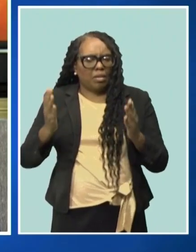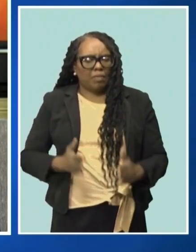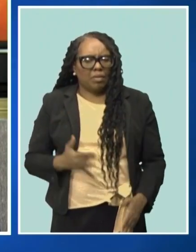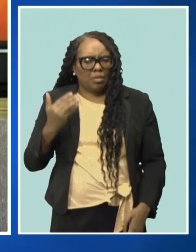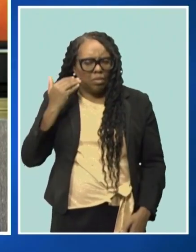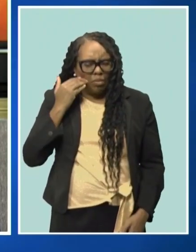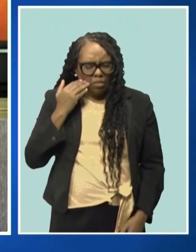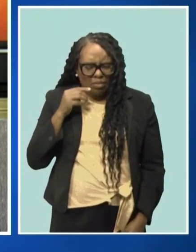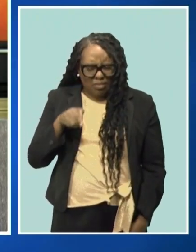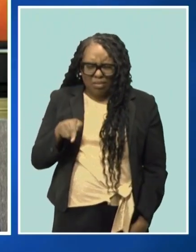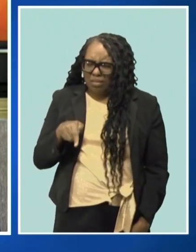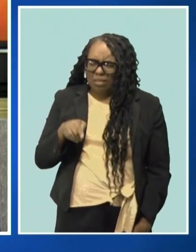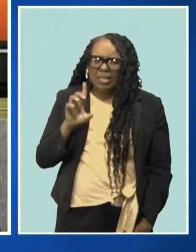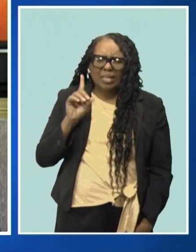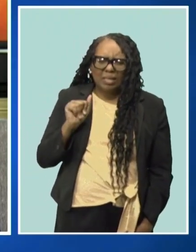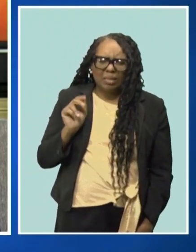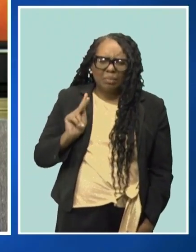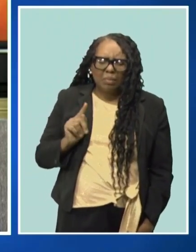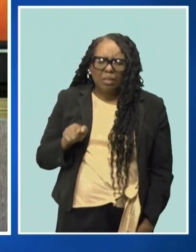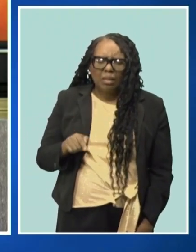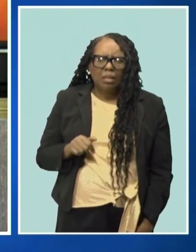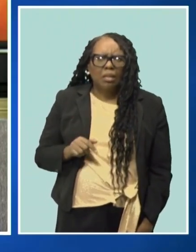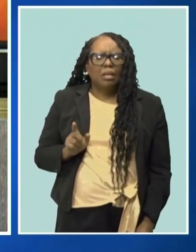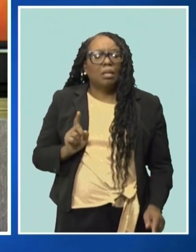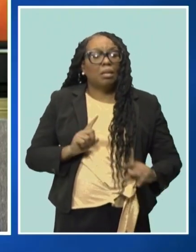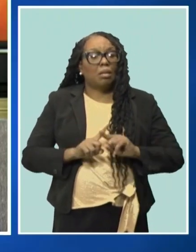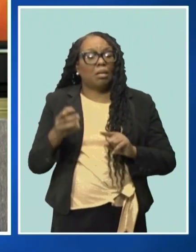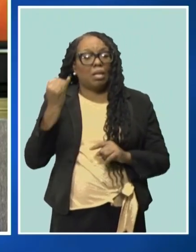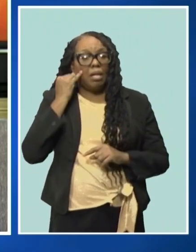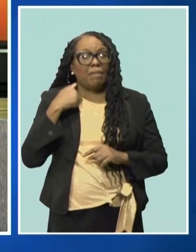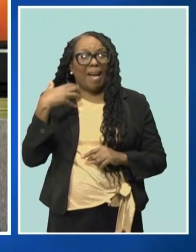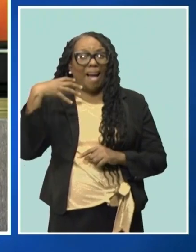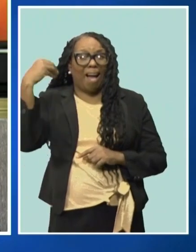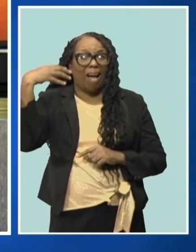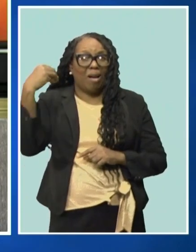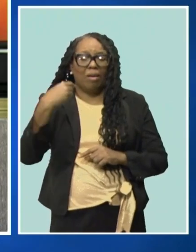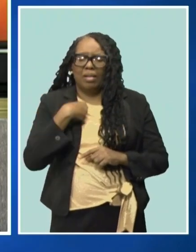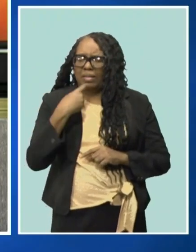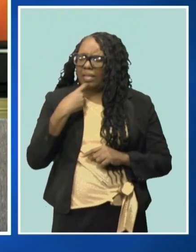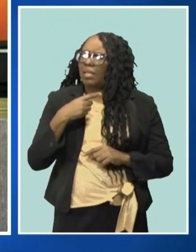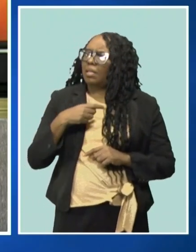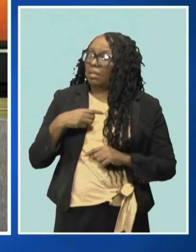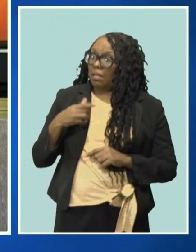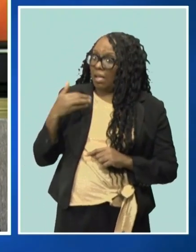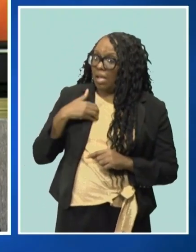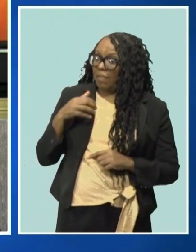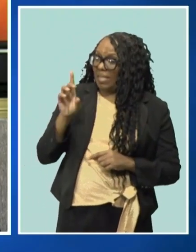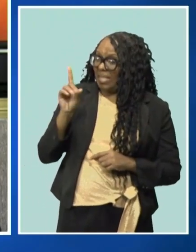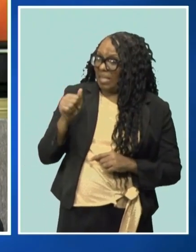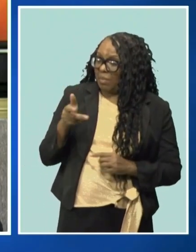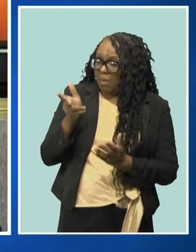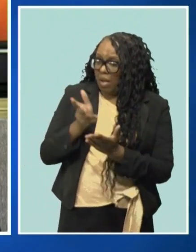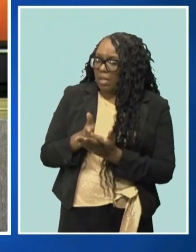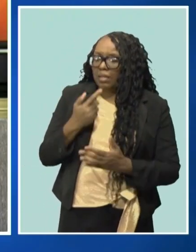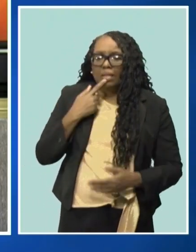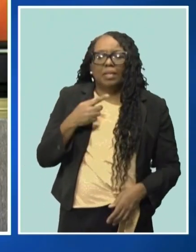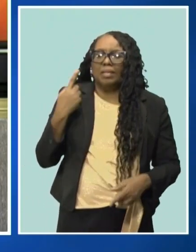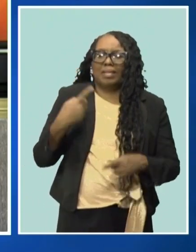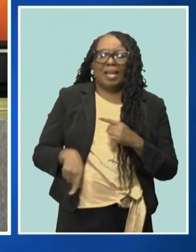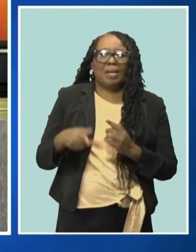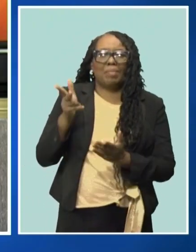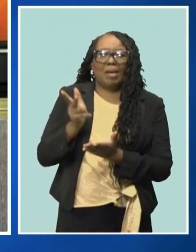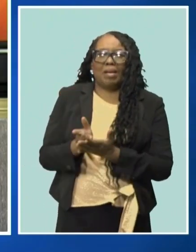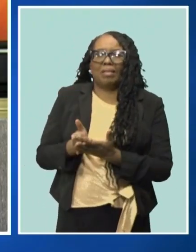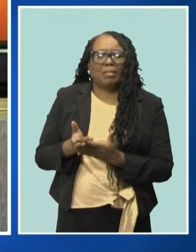but if I go with somebody else and I said, well, is there disabled parking? And they say, oh, we can't park there because